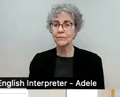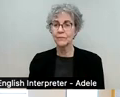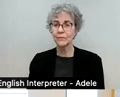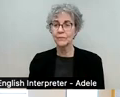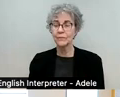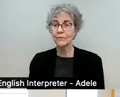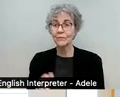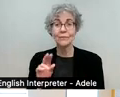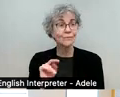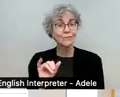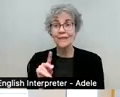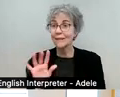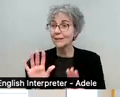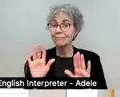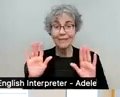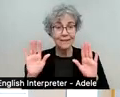All right, fantastic.